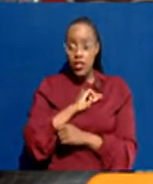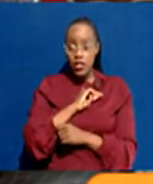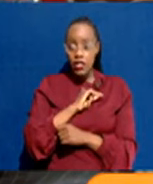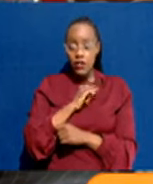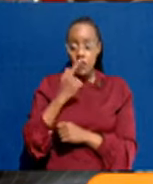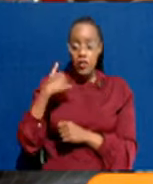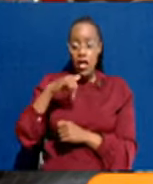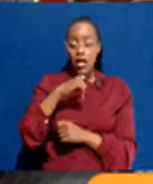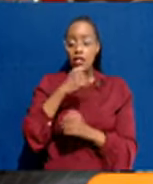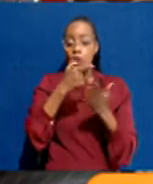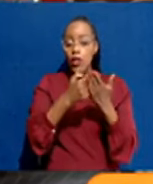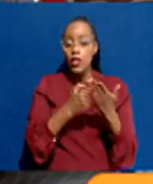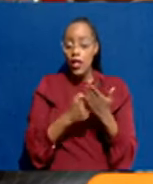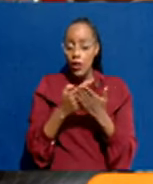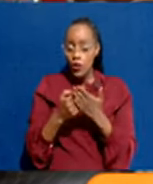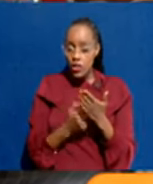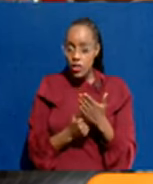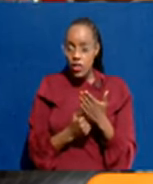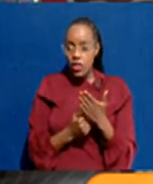You know, we negotiated those